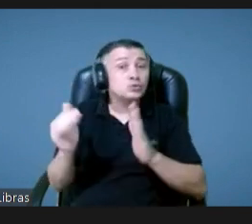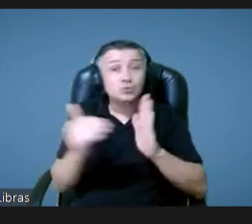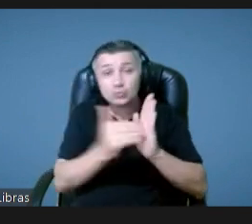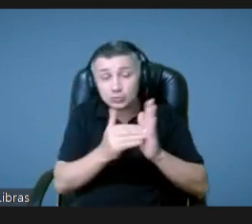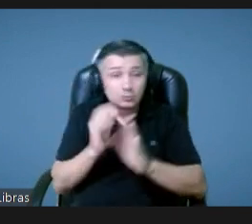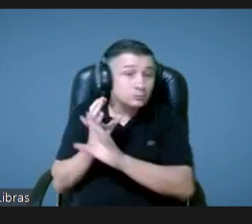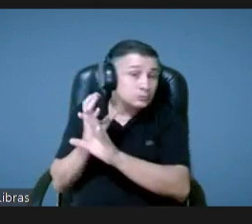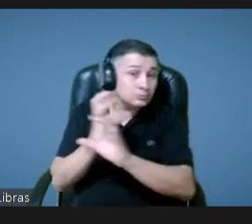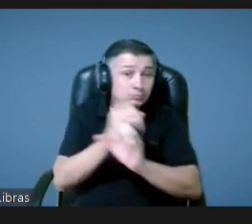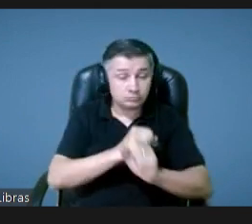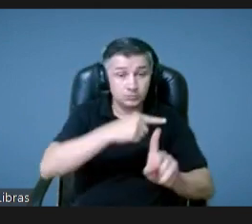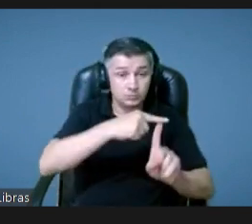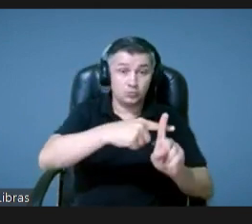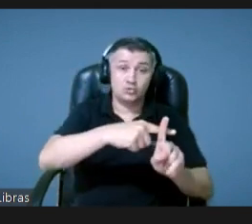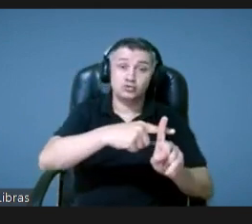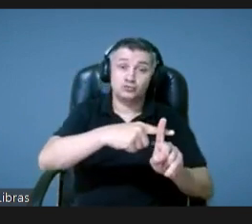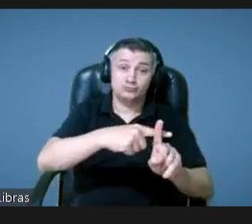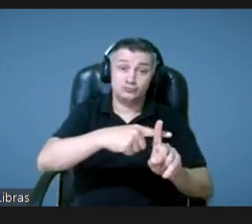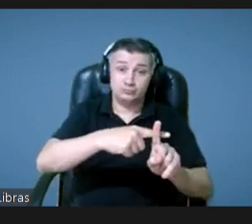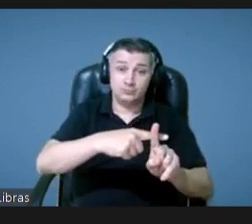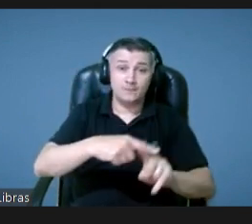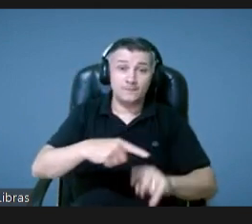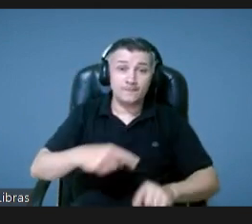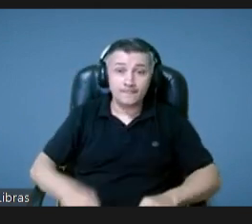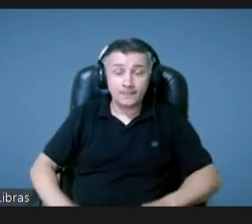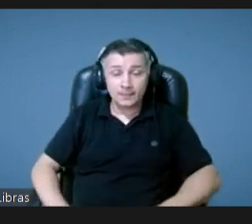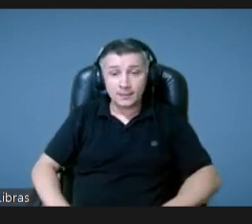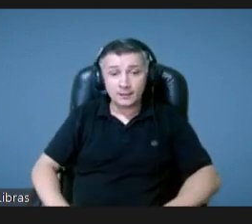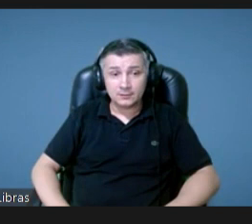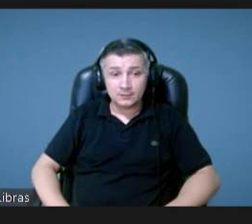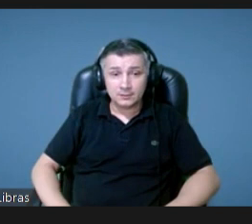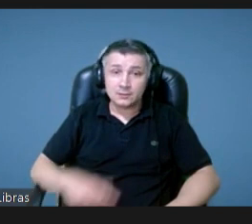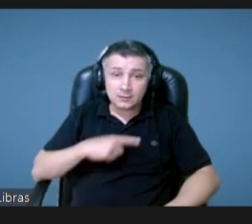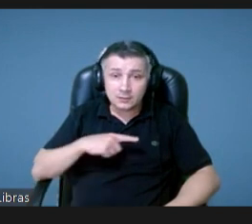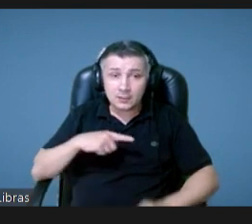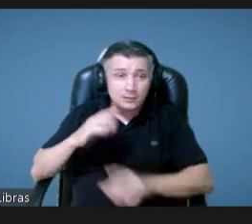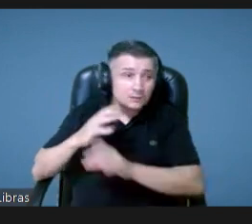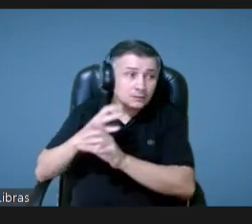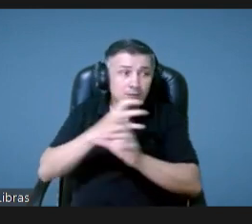gastronomy, all the indicators are positive.